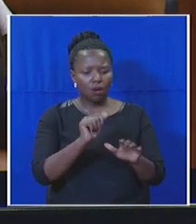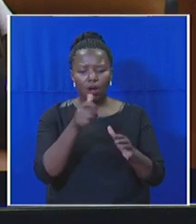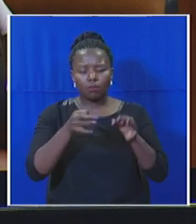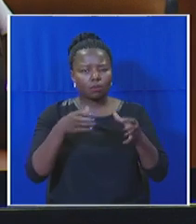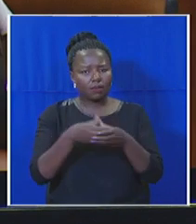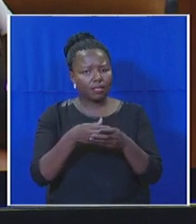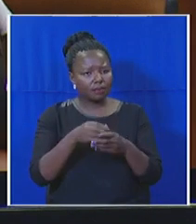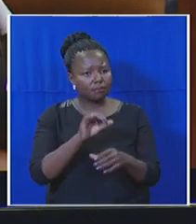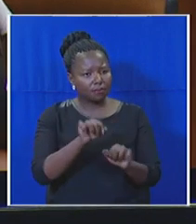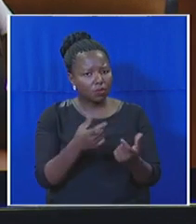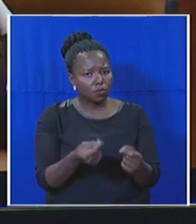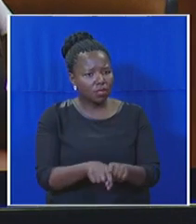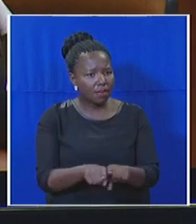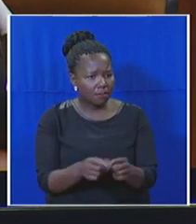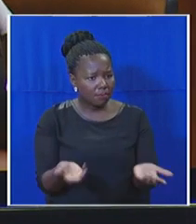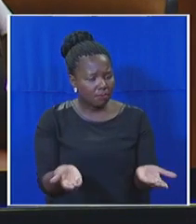well.